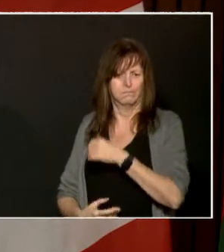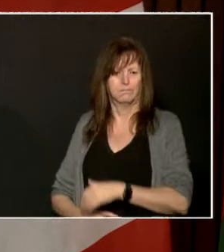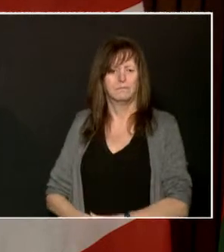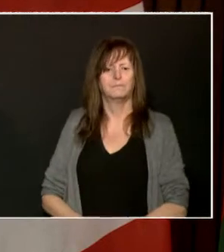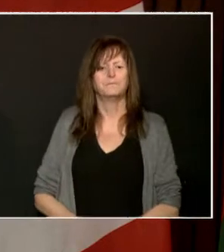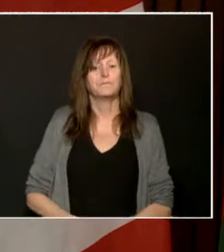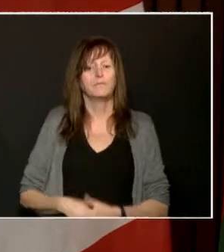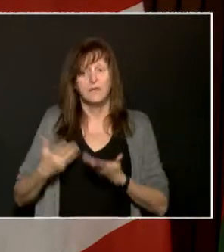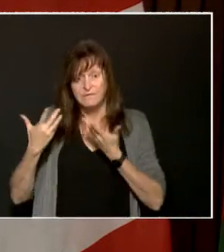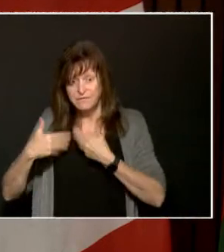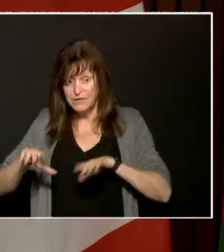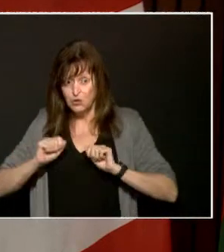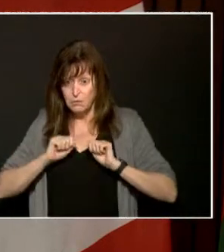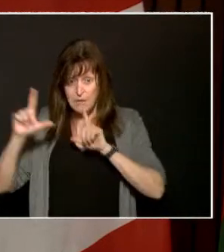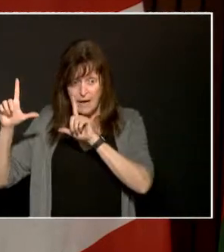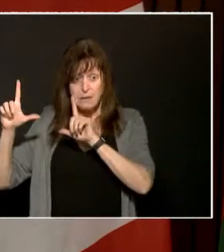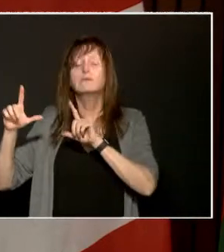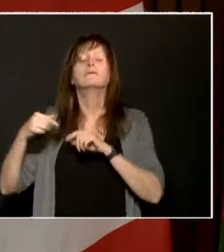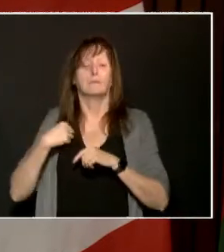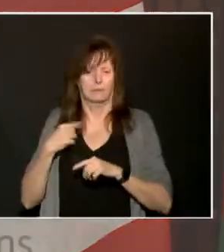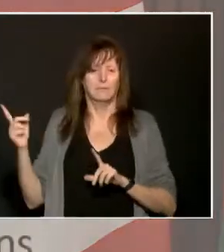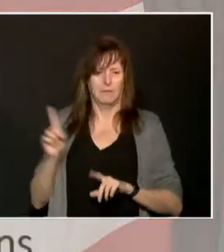immediately afterwards.